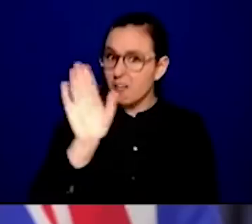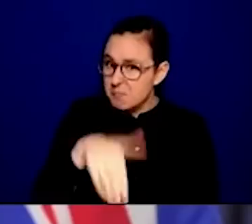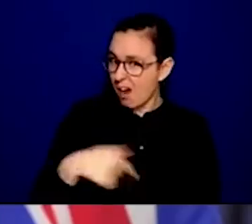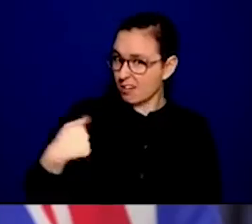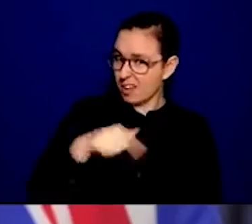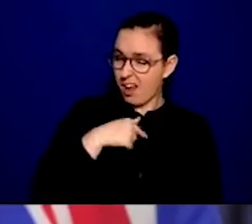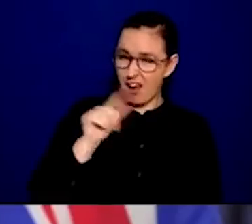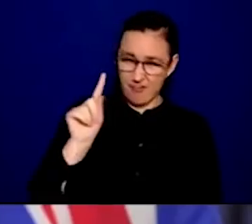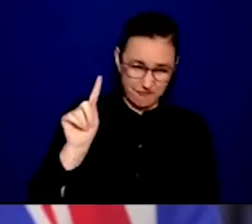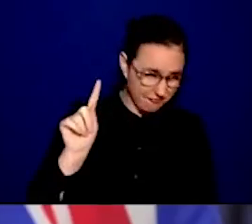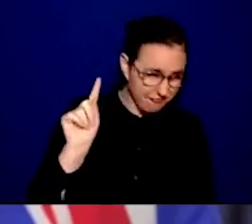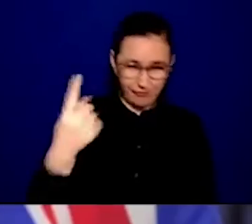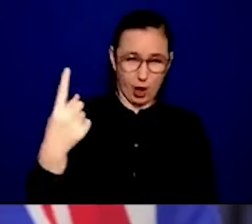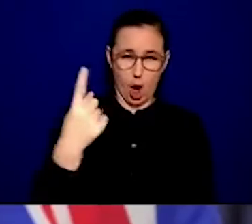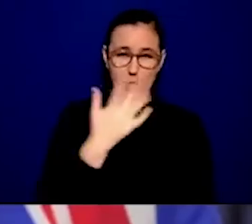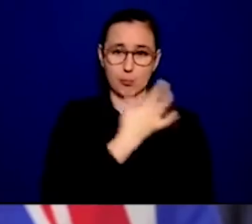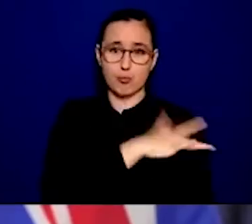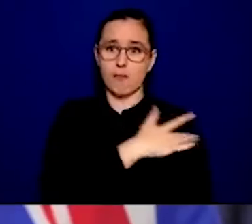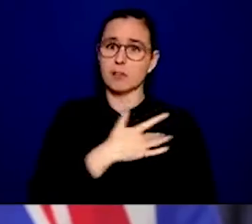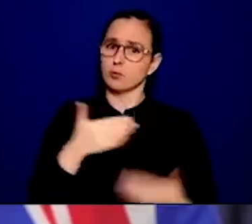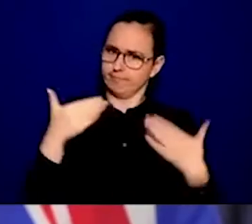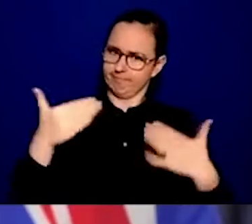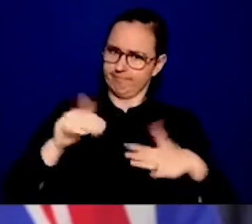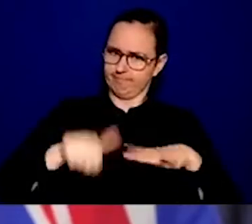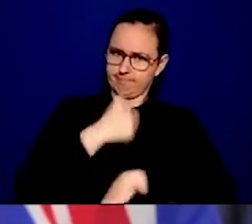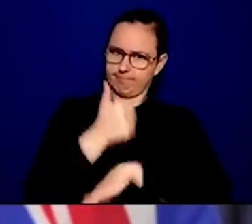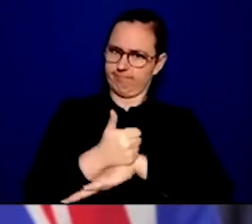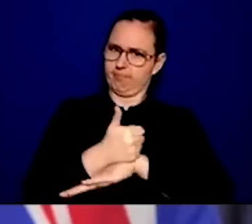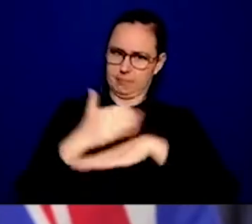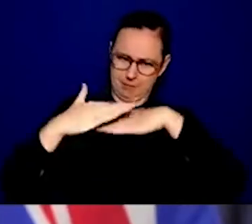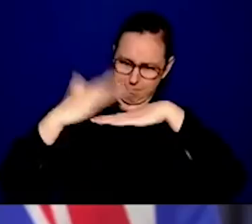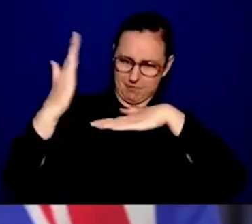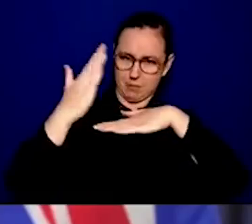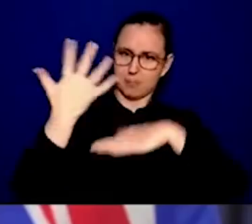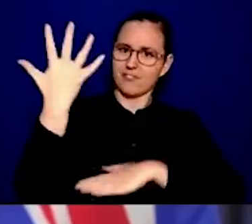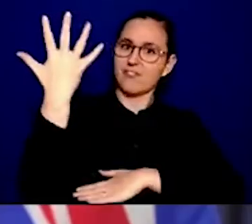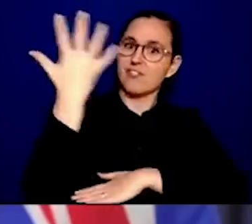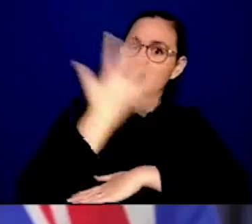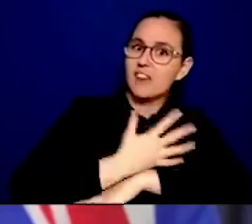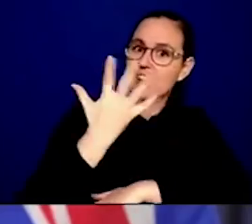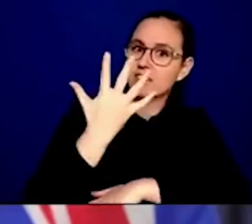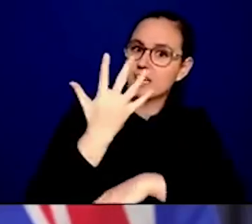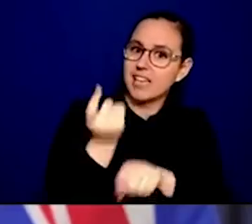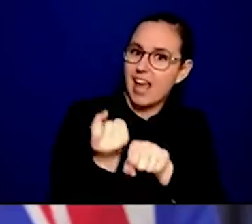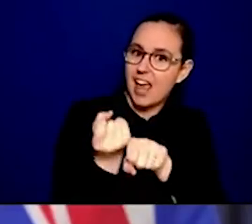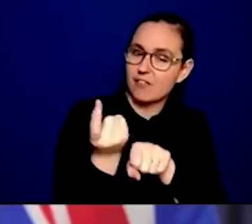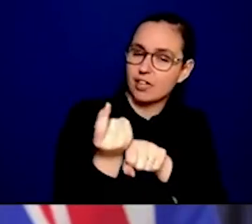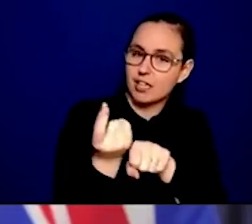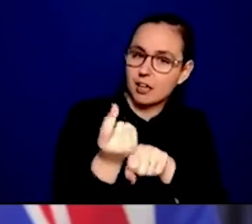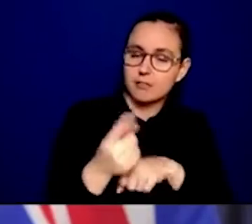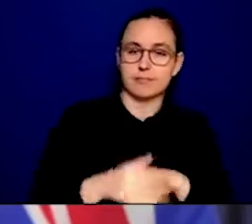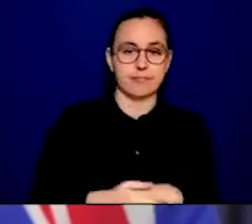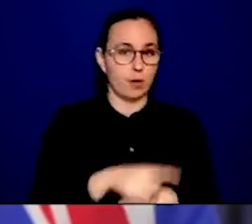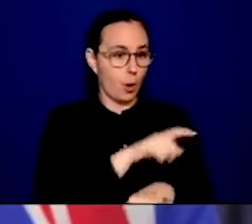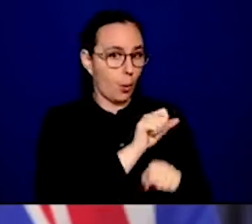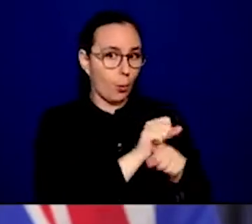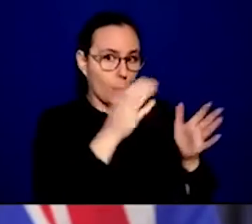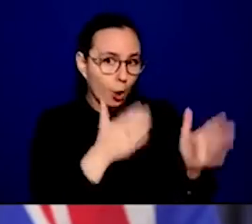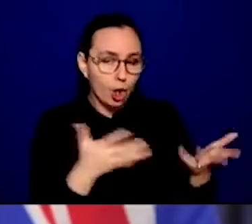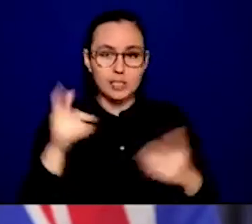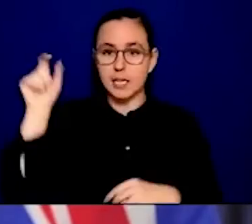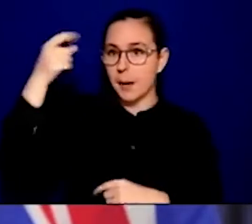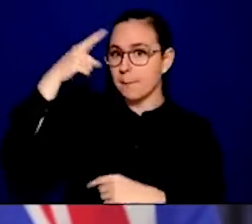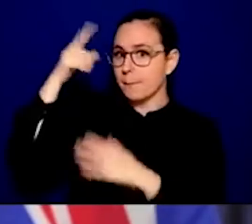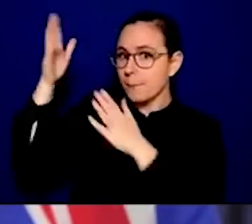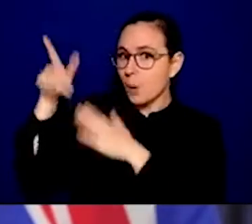5 days of paid sick leave each year. Workers, employers, community members, and activists have all